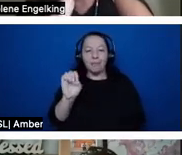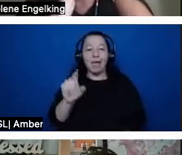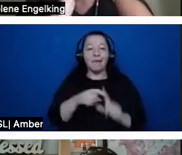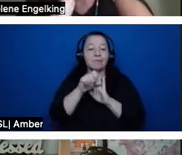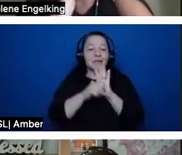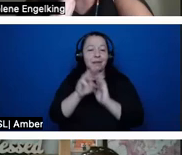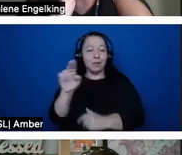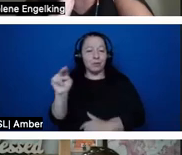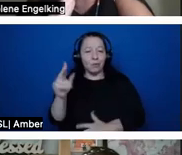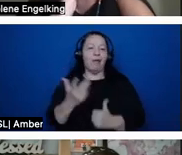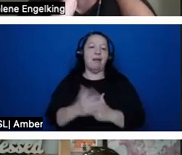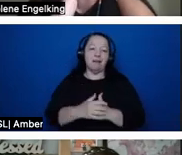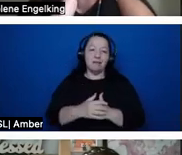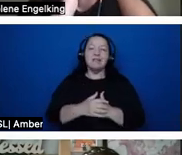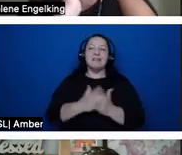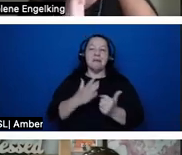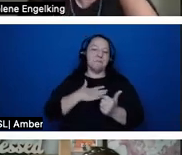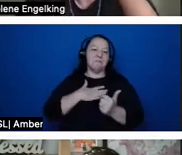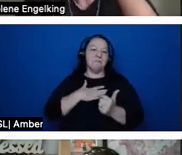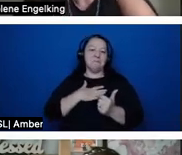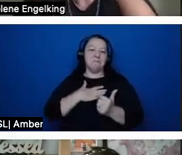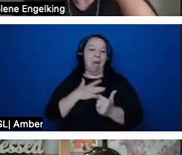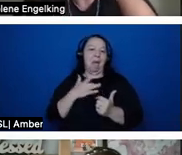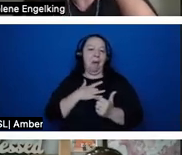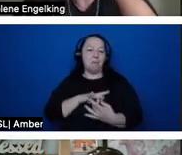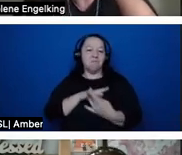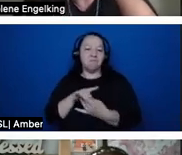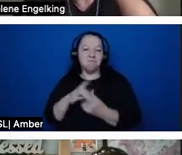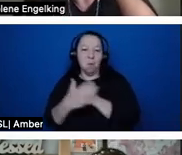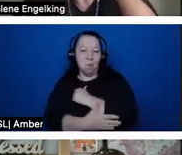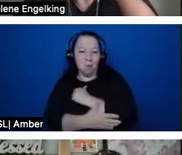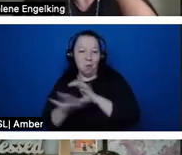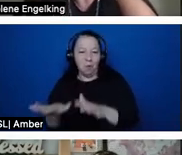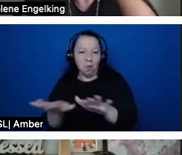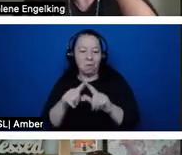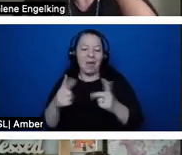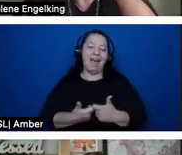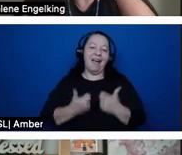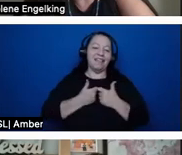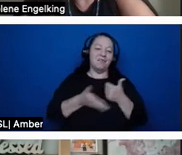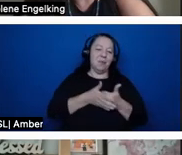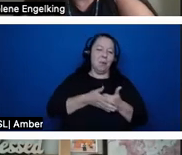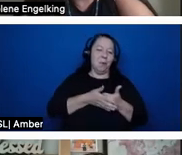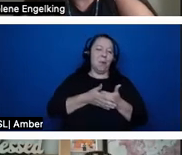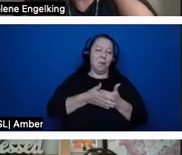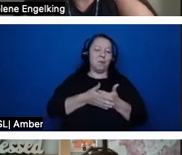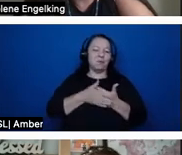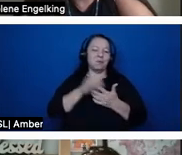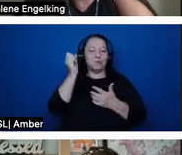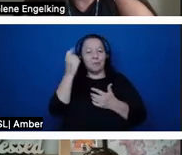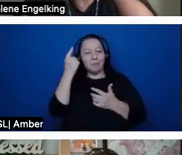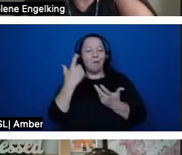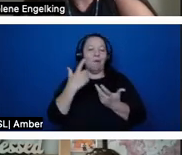rural communities, but I'm living in the suburbs right now. I'm a licensed social worker. I am a runner.